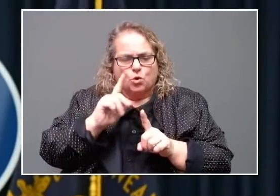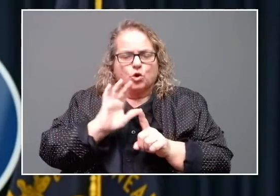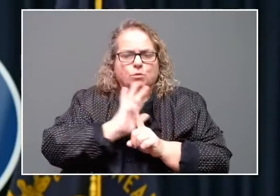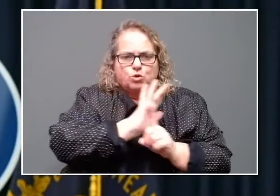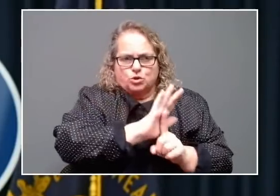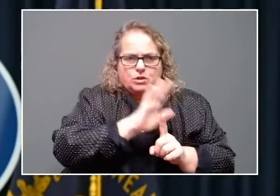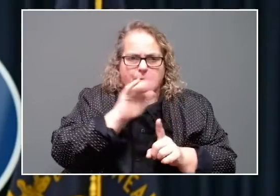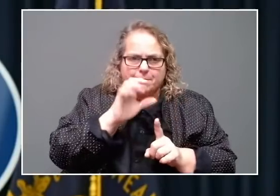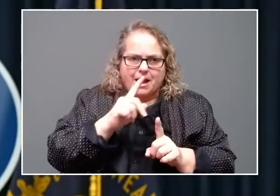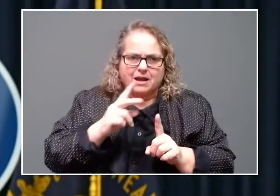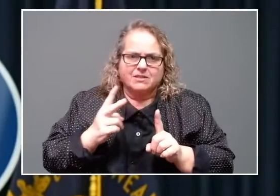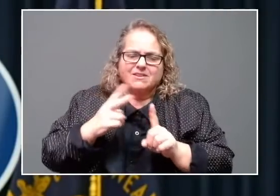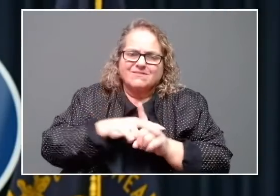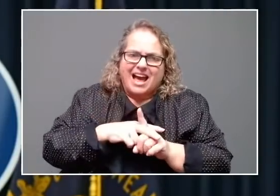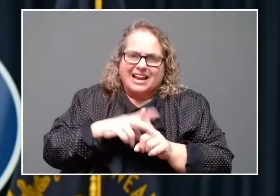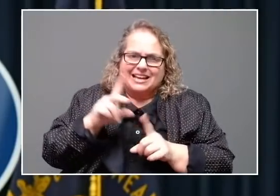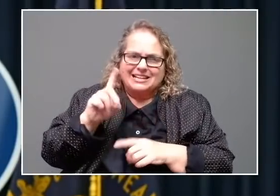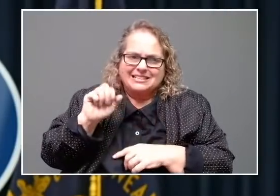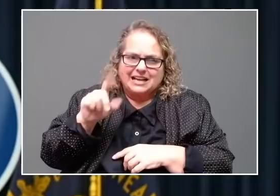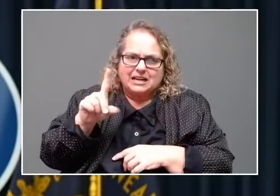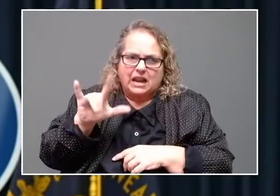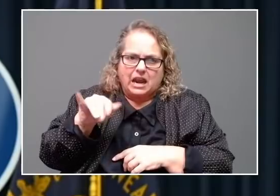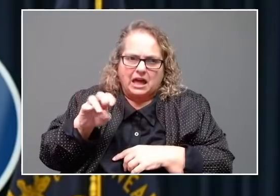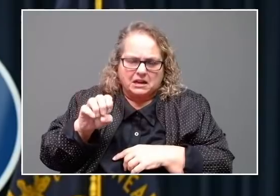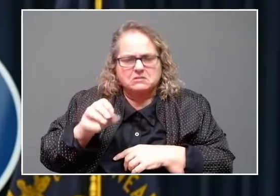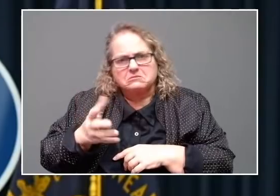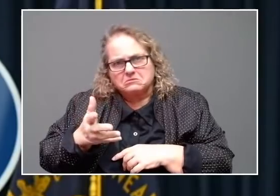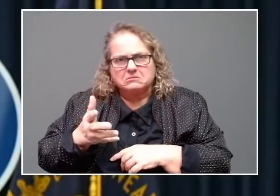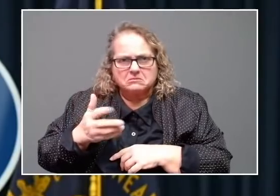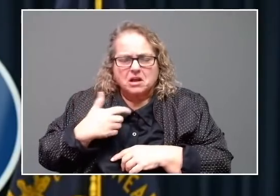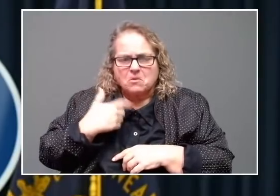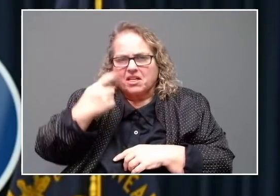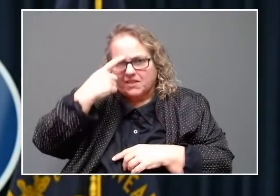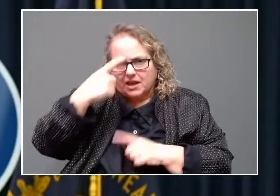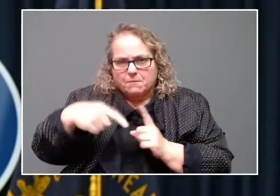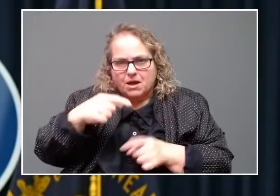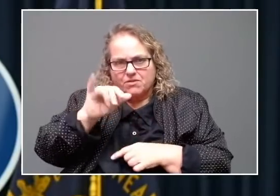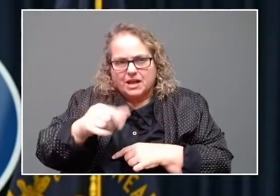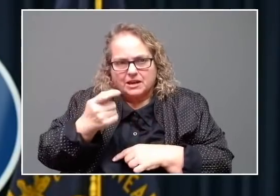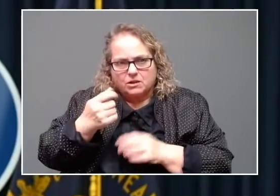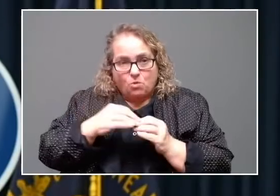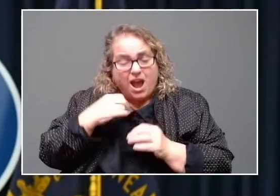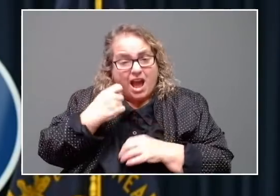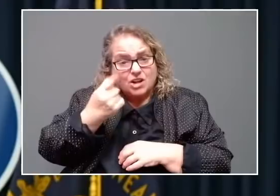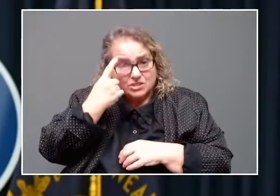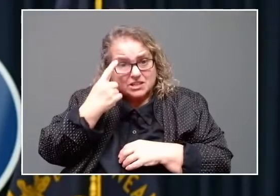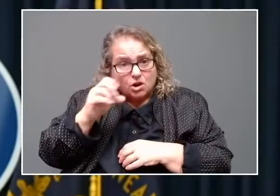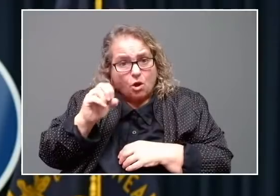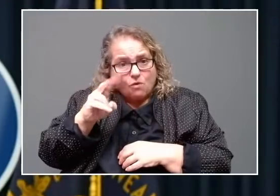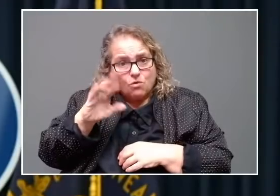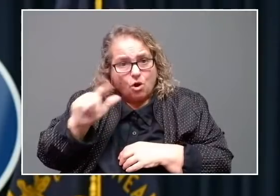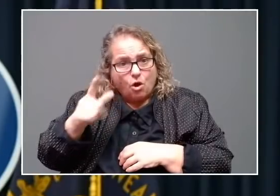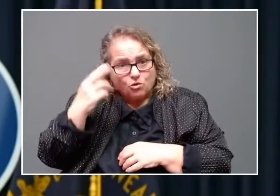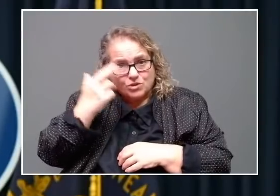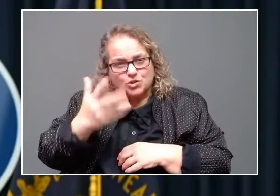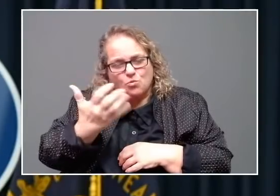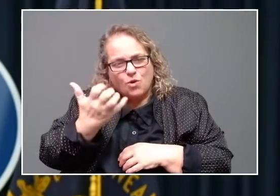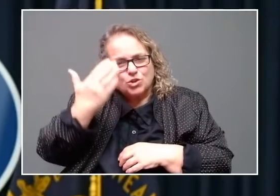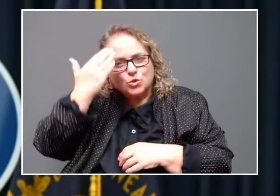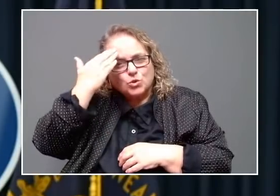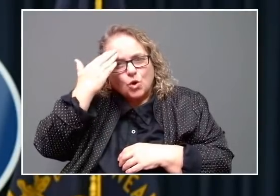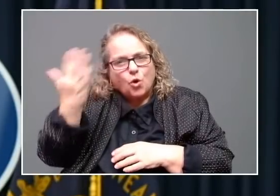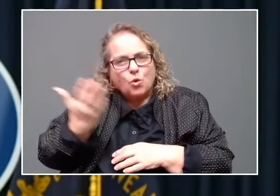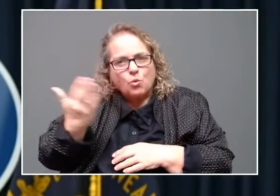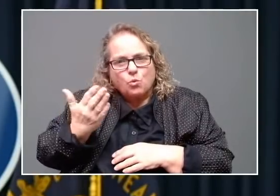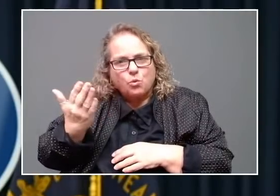filing deadline, and I want to think about it a little bit more. I understand the overall reasoning and that you want to know what the districts are